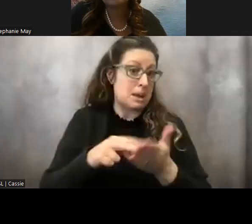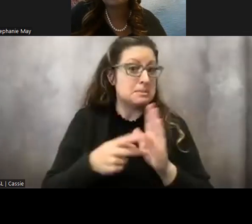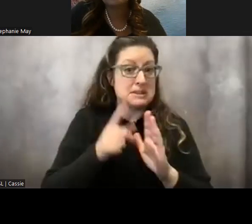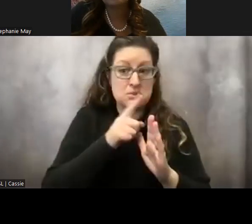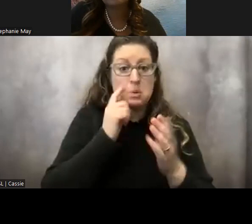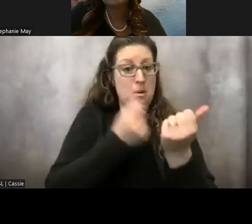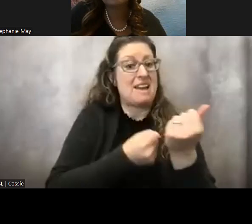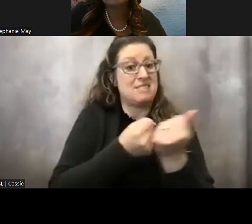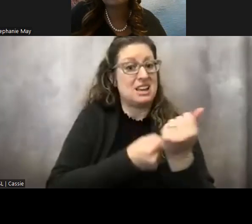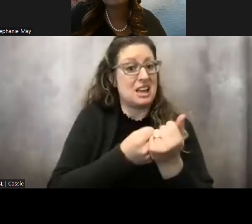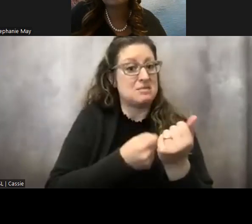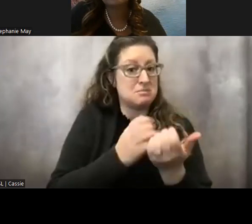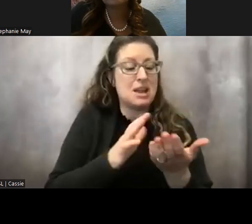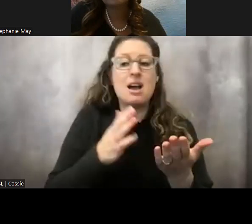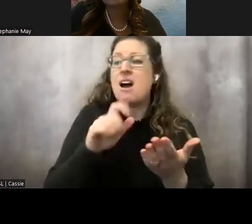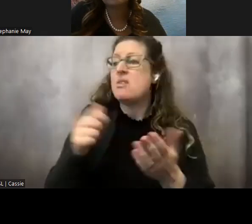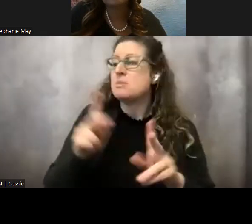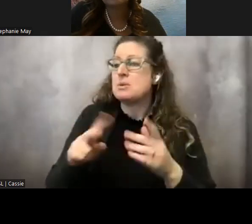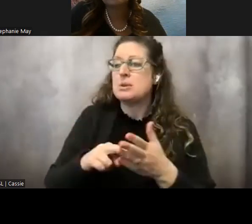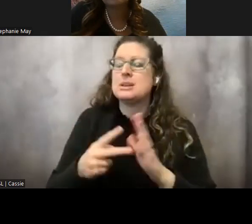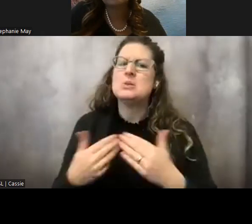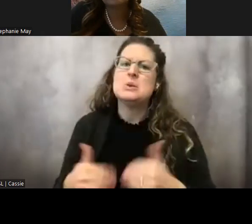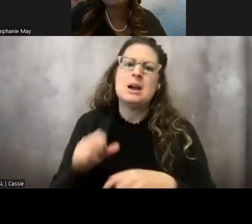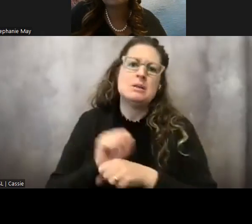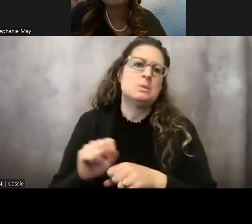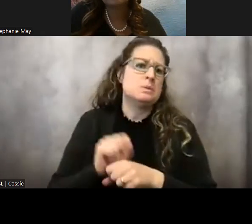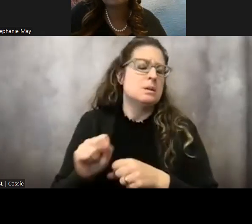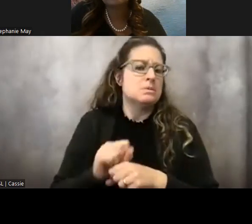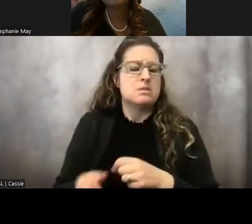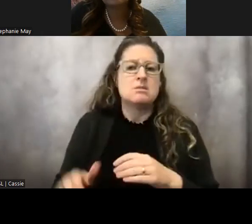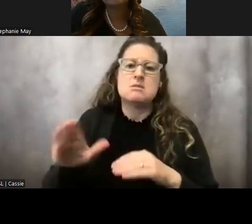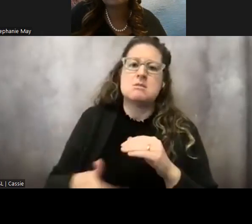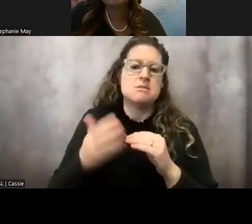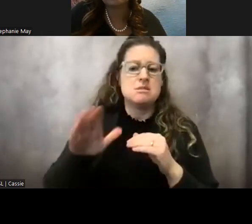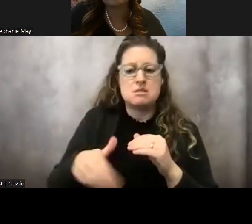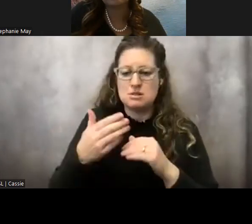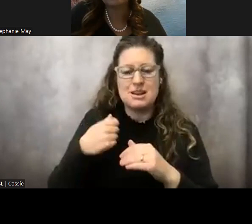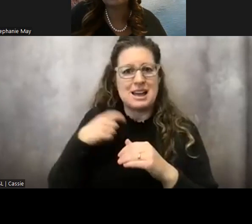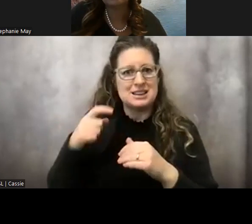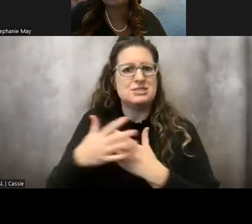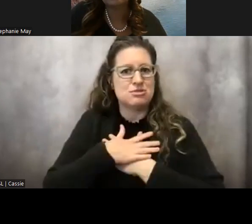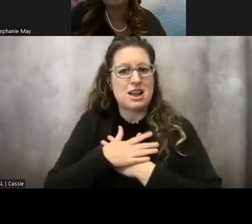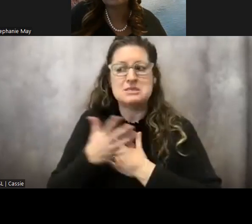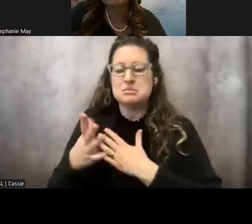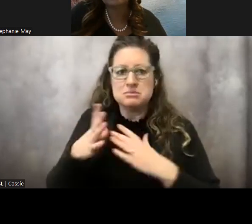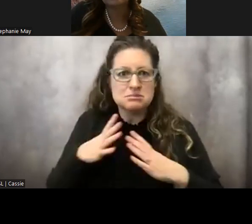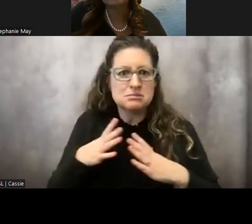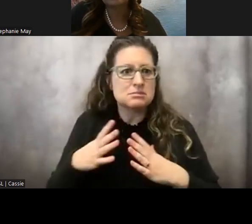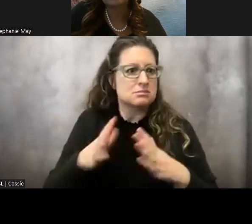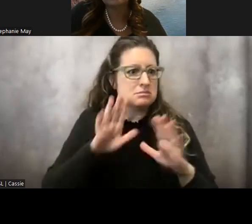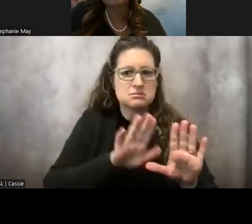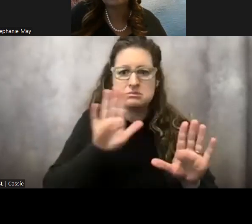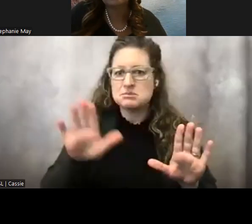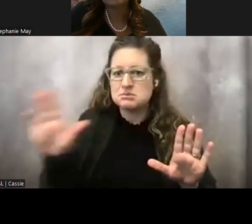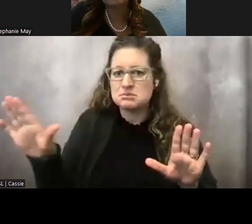and I frankly just need to rest. It's learning what works for each person. Then when we get to this outer layer, do you